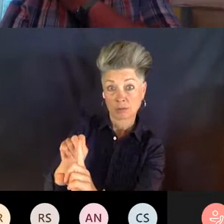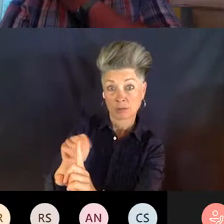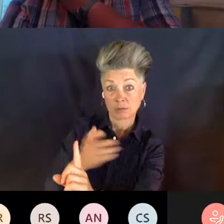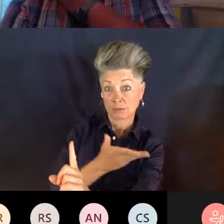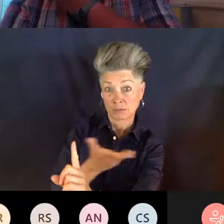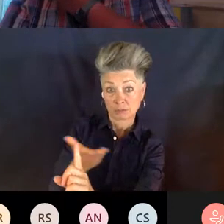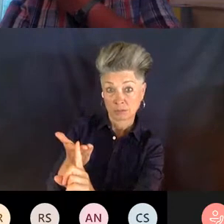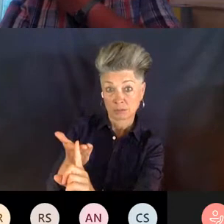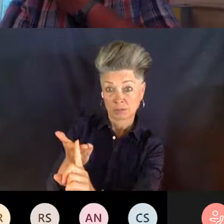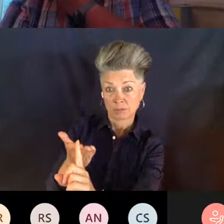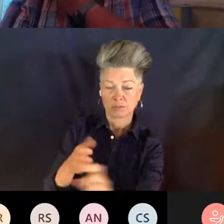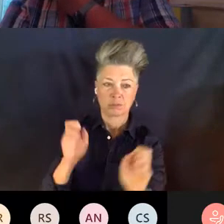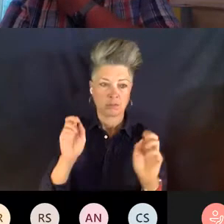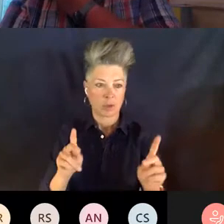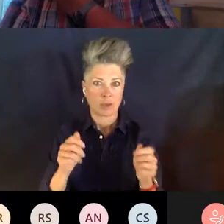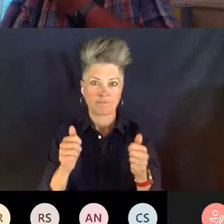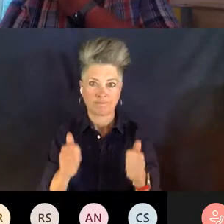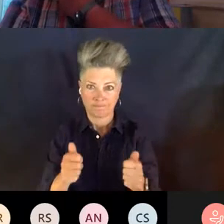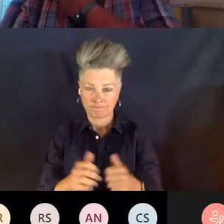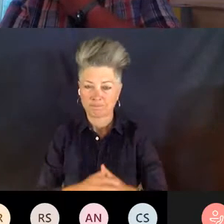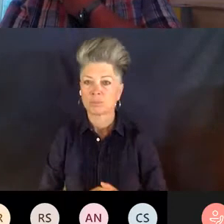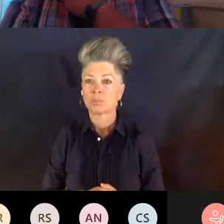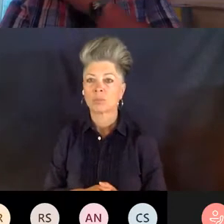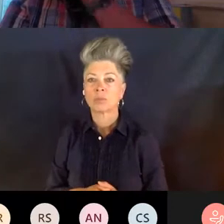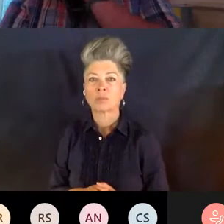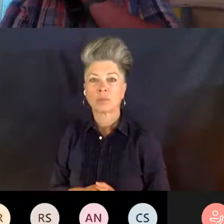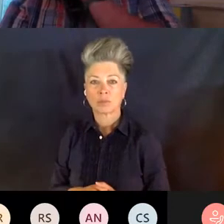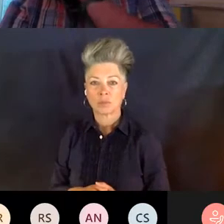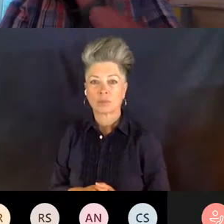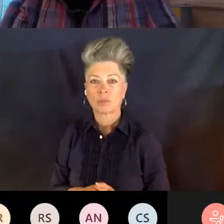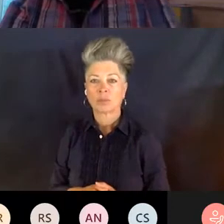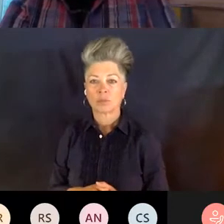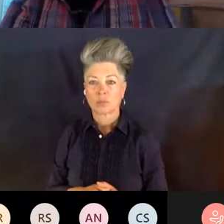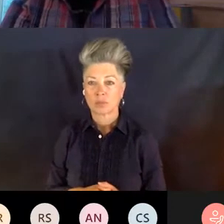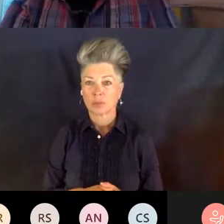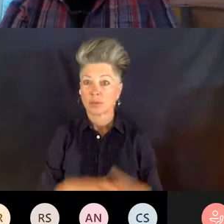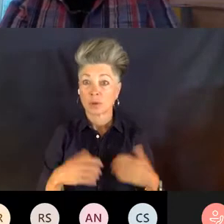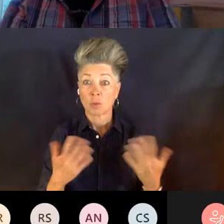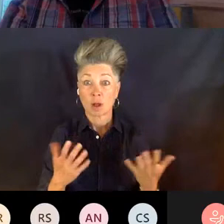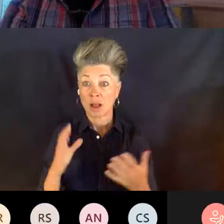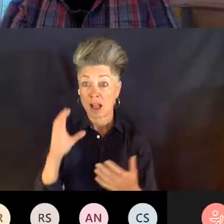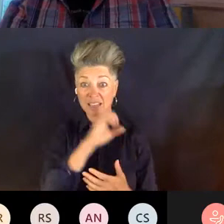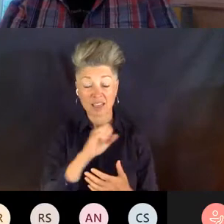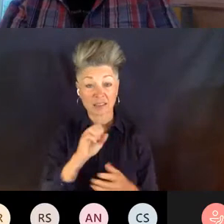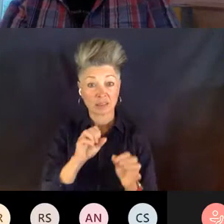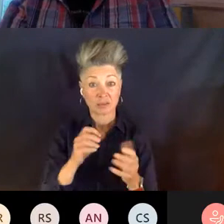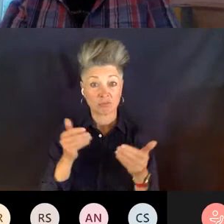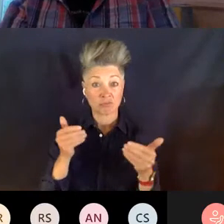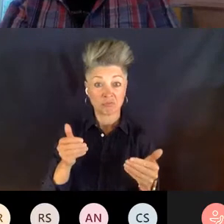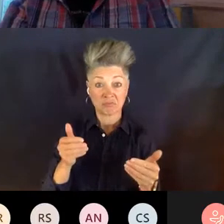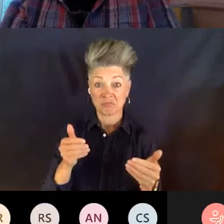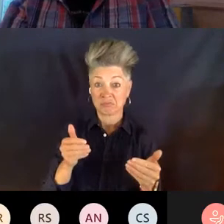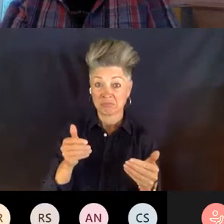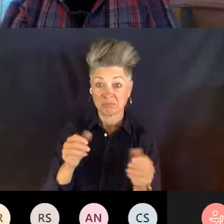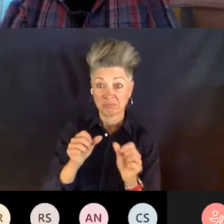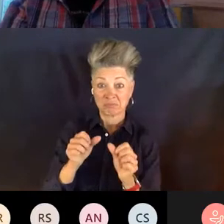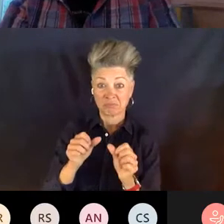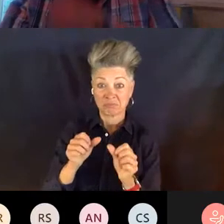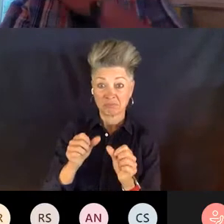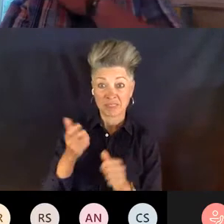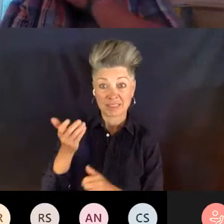All vital. Well, I guess, Kevin will just stay on the mic there. And what